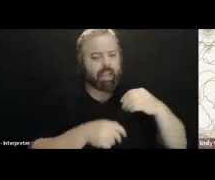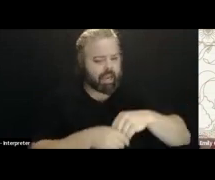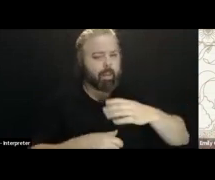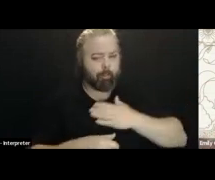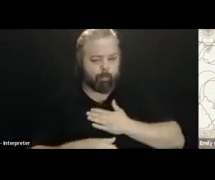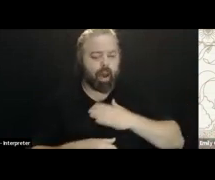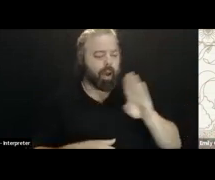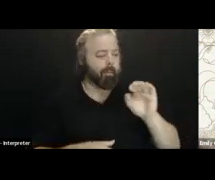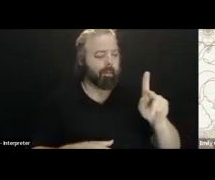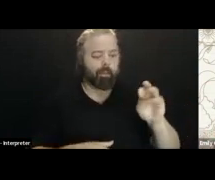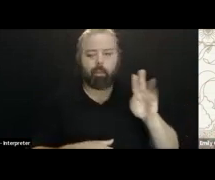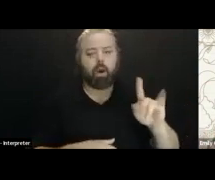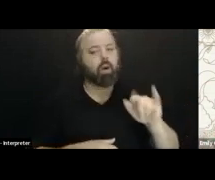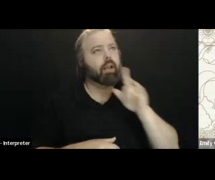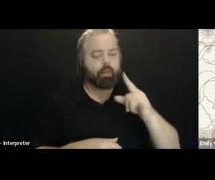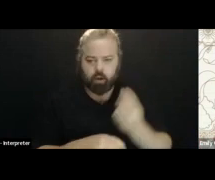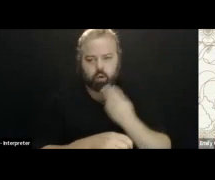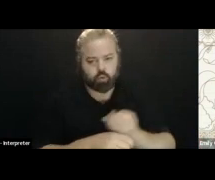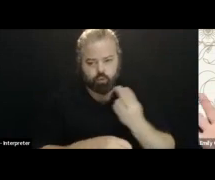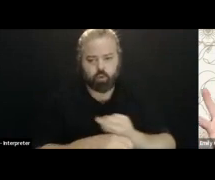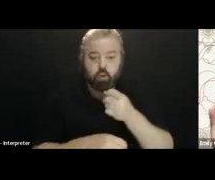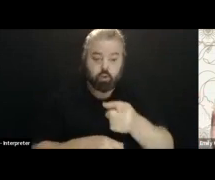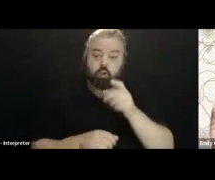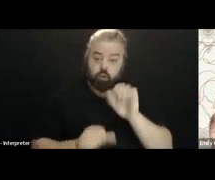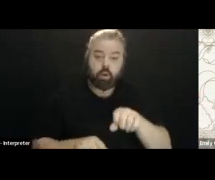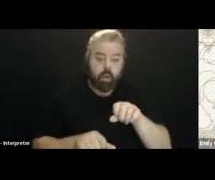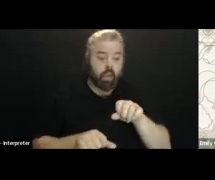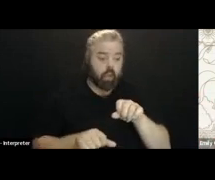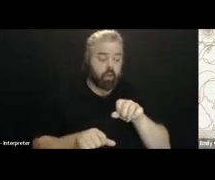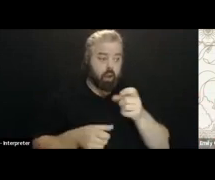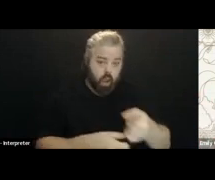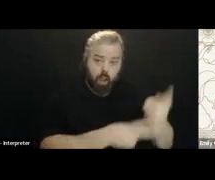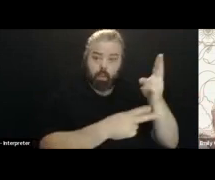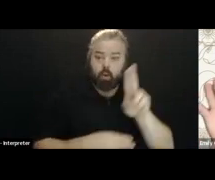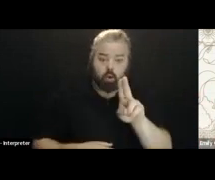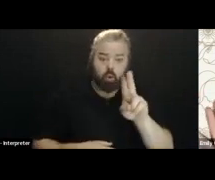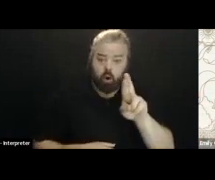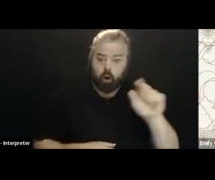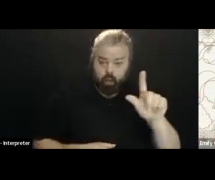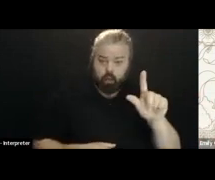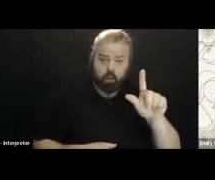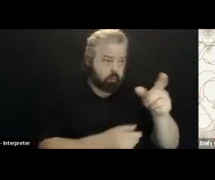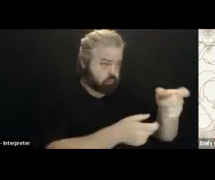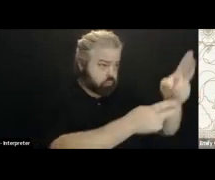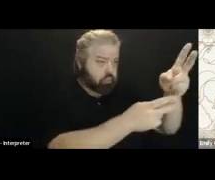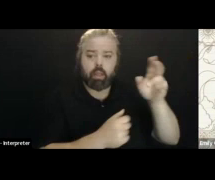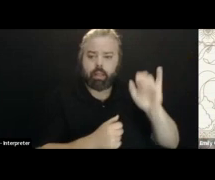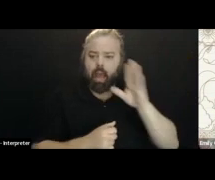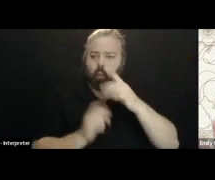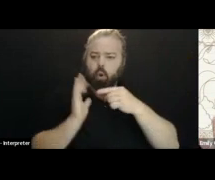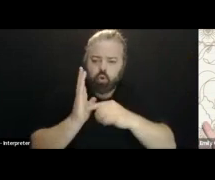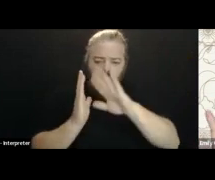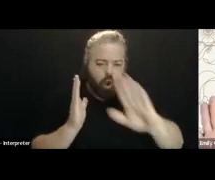can upload an image, or upload a URL, and it will show you all the different